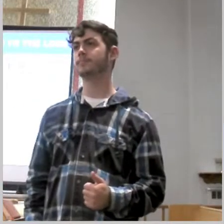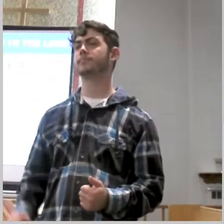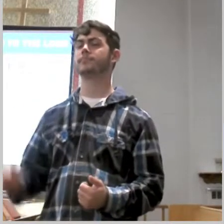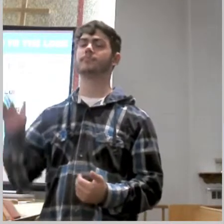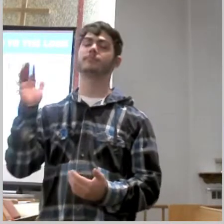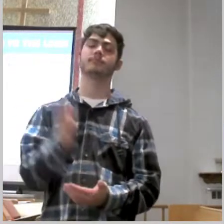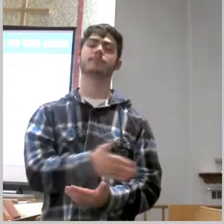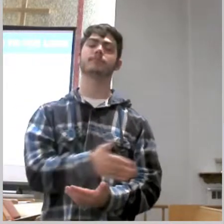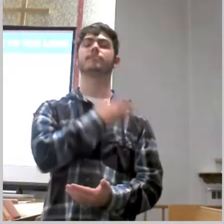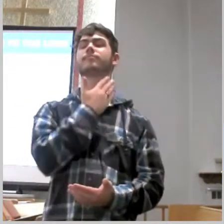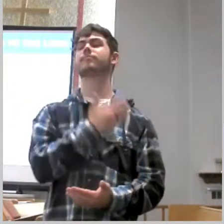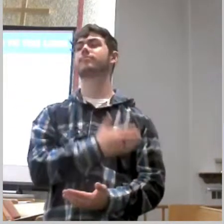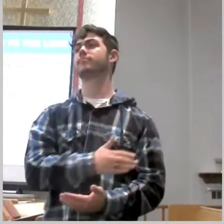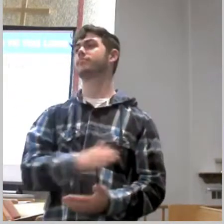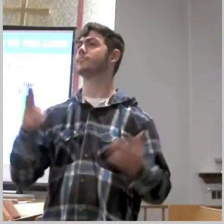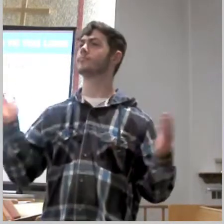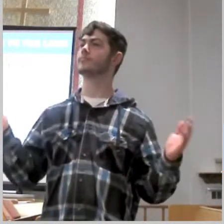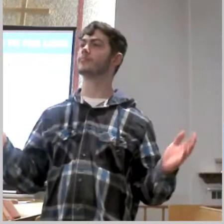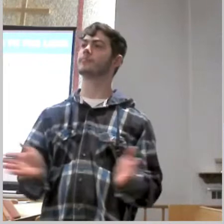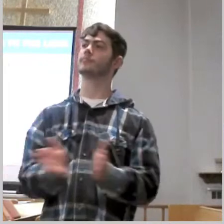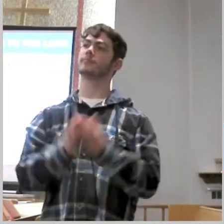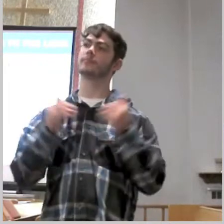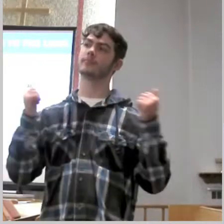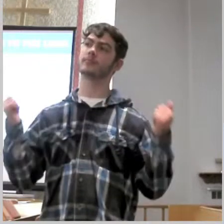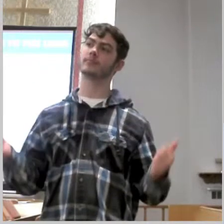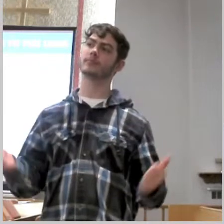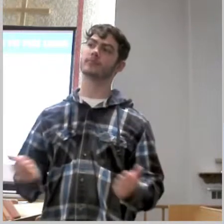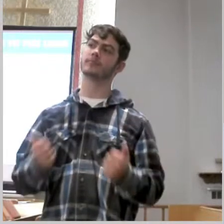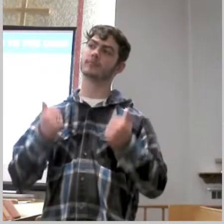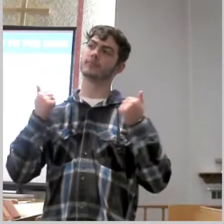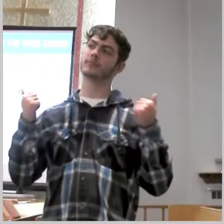Lord. Oh, sing